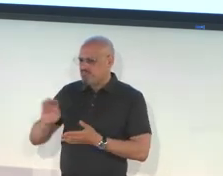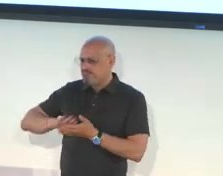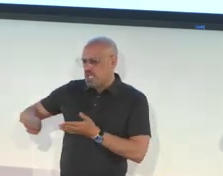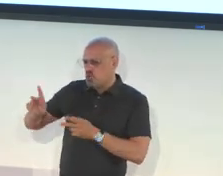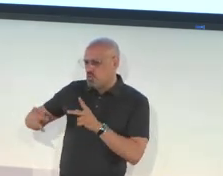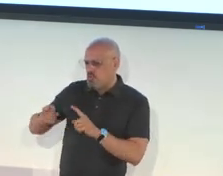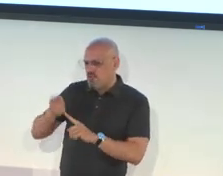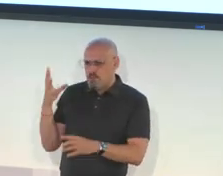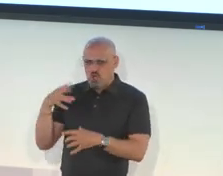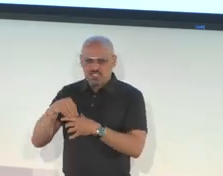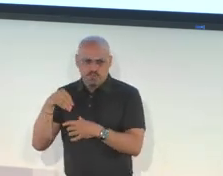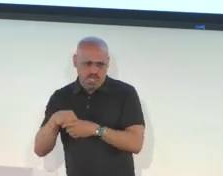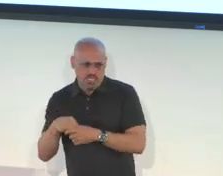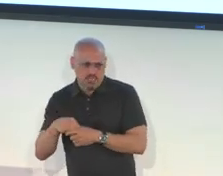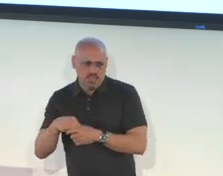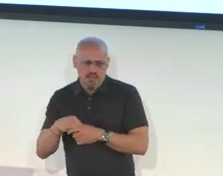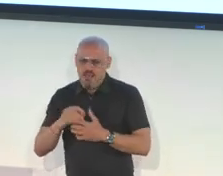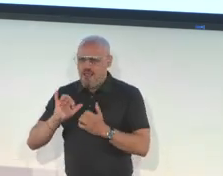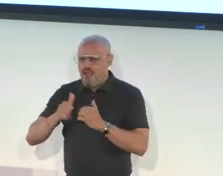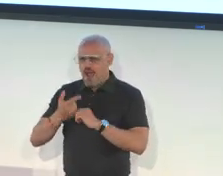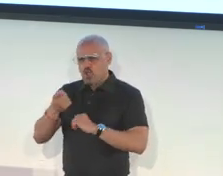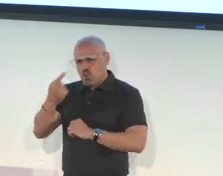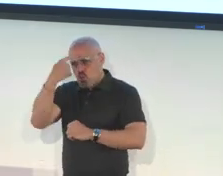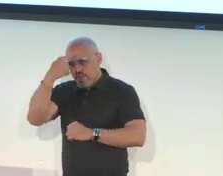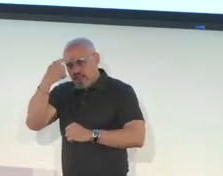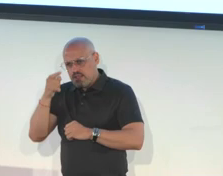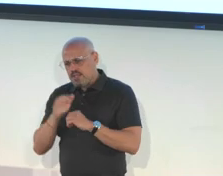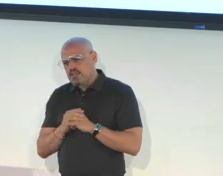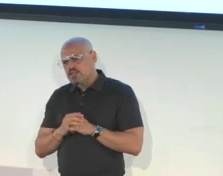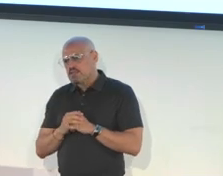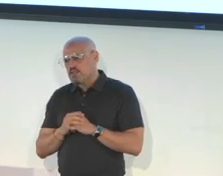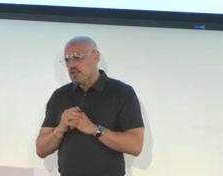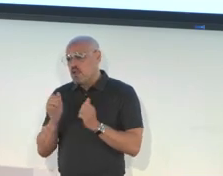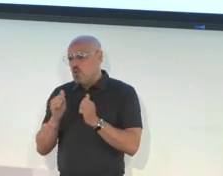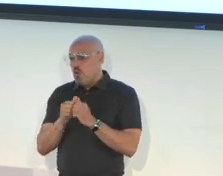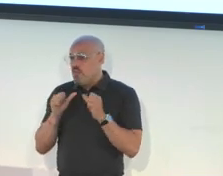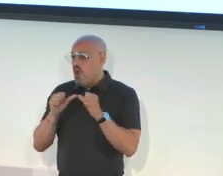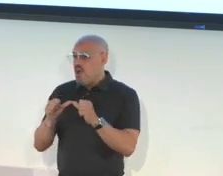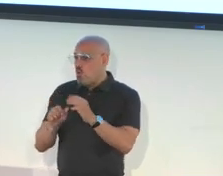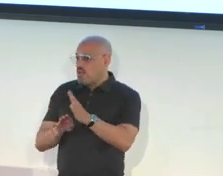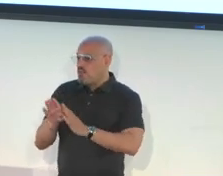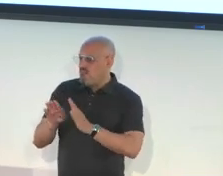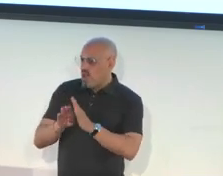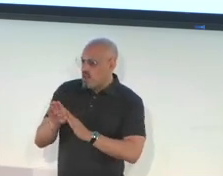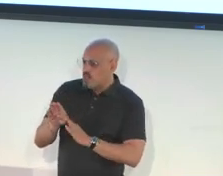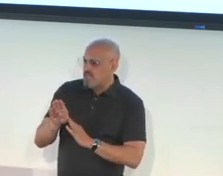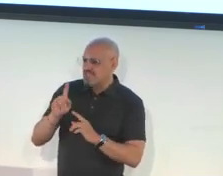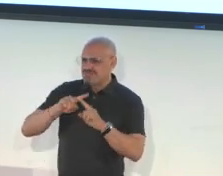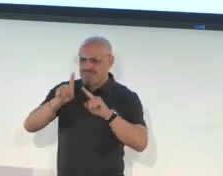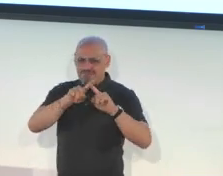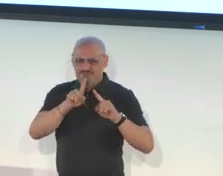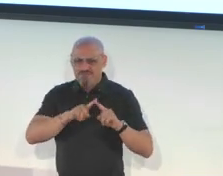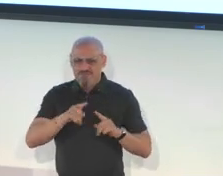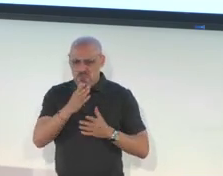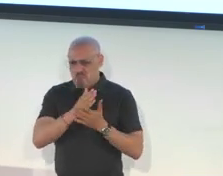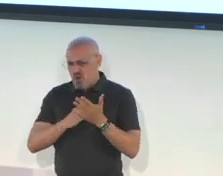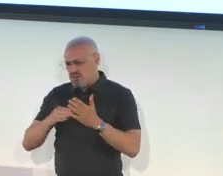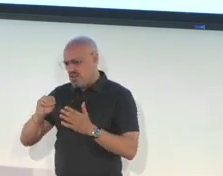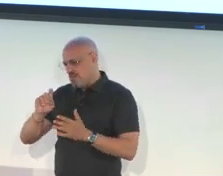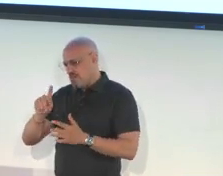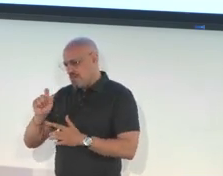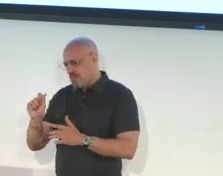from participating. So how do you think, with the ongoing development of the different aspects of the